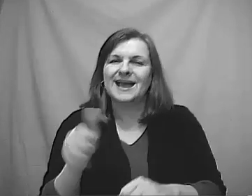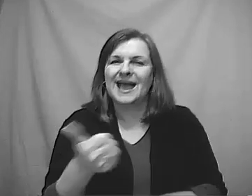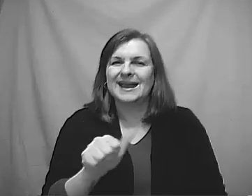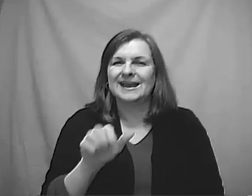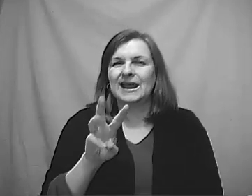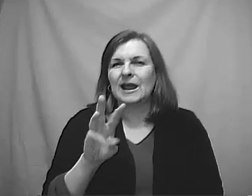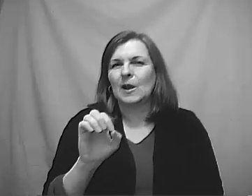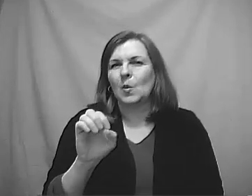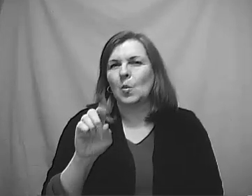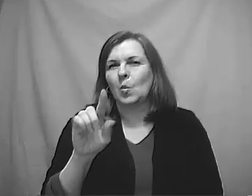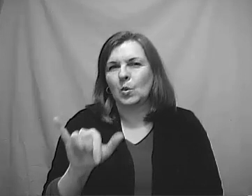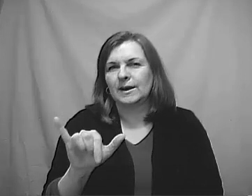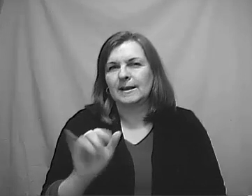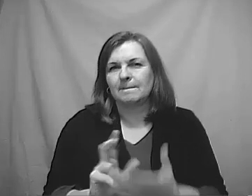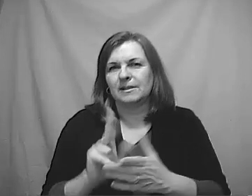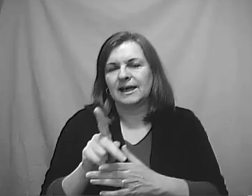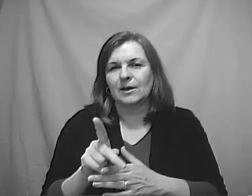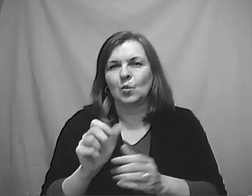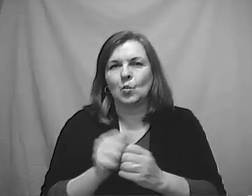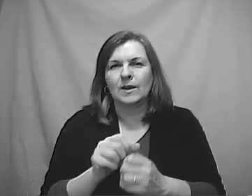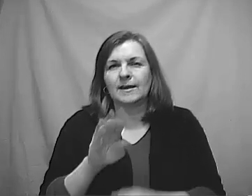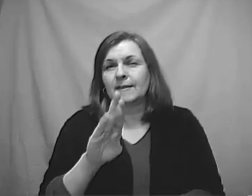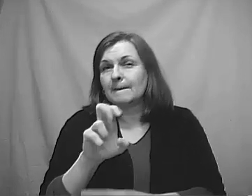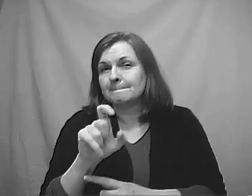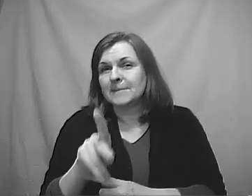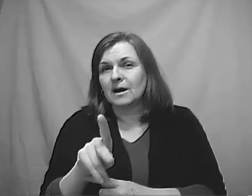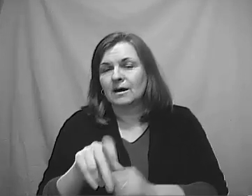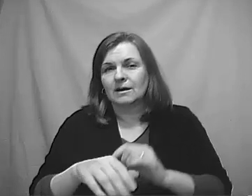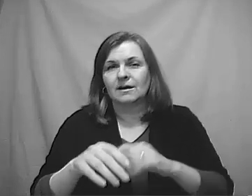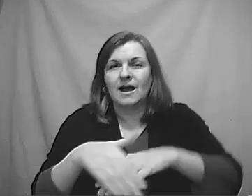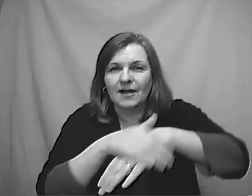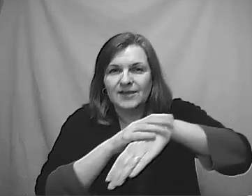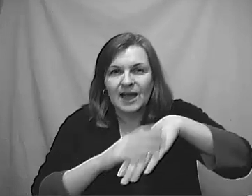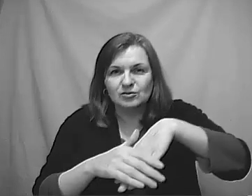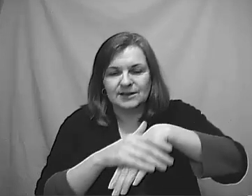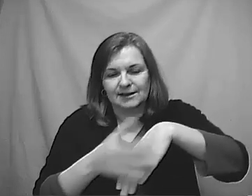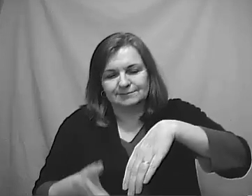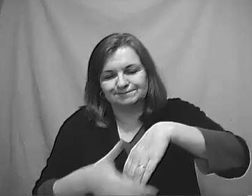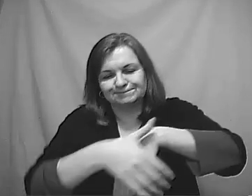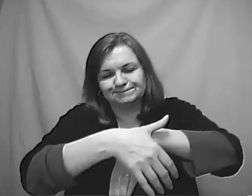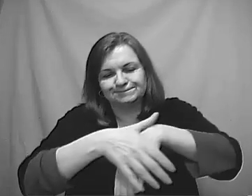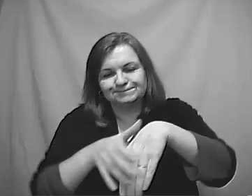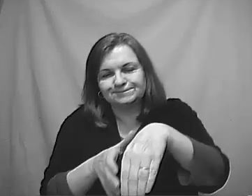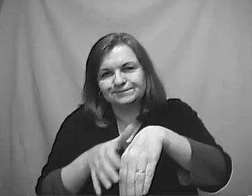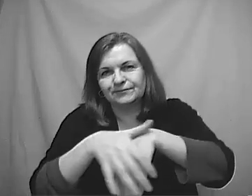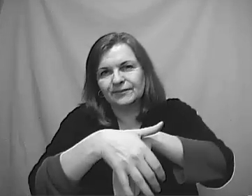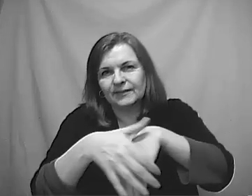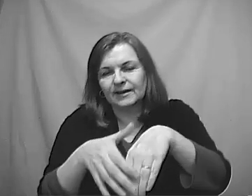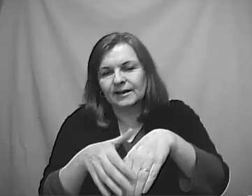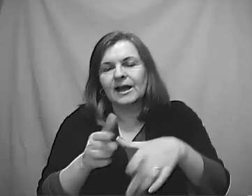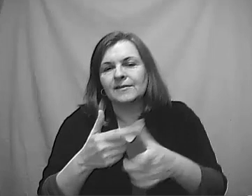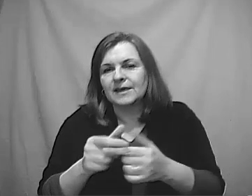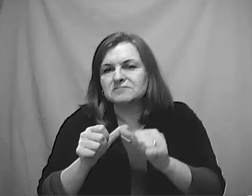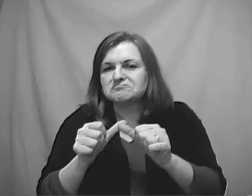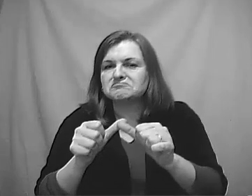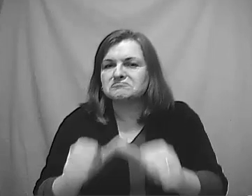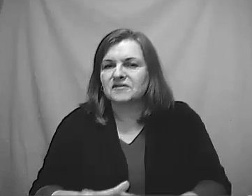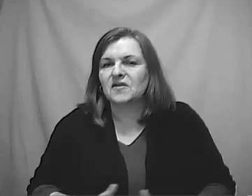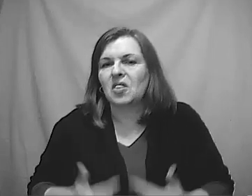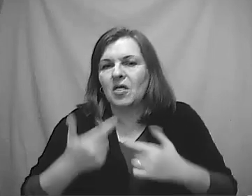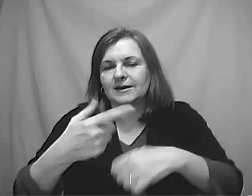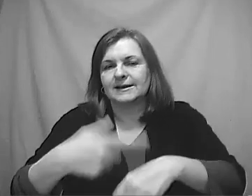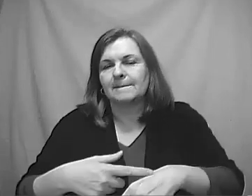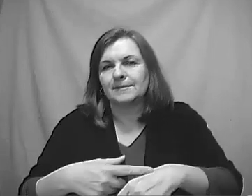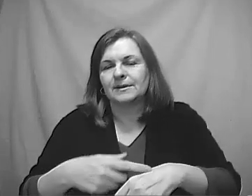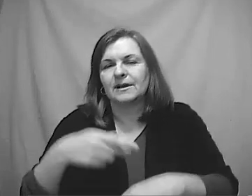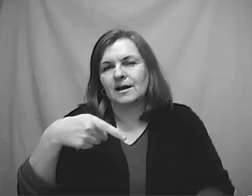plant, anything that has a bark on the outside and needs to have long-term growth